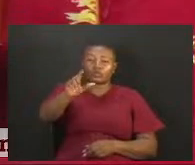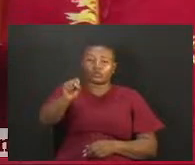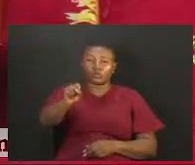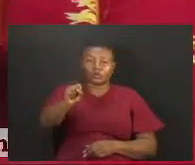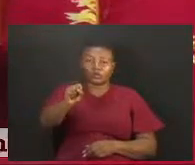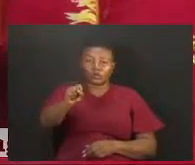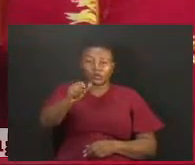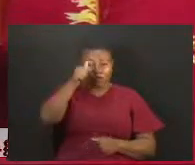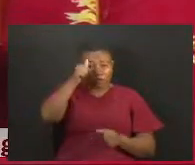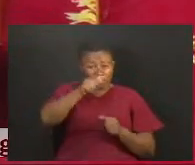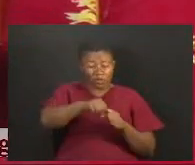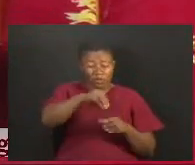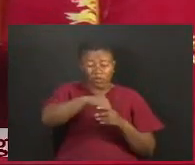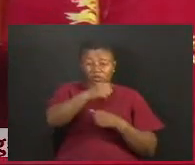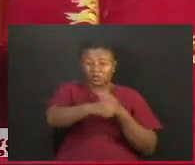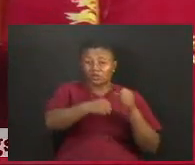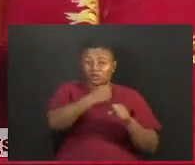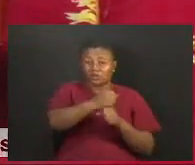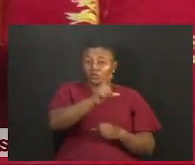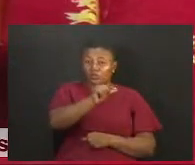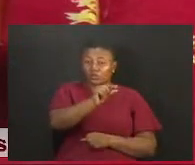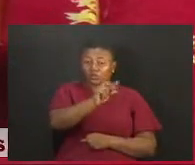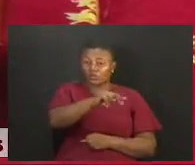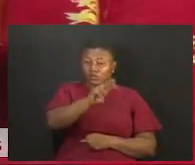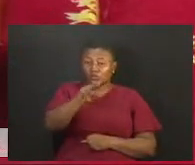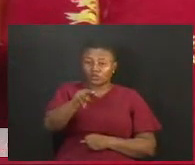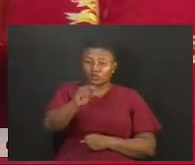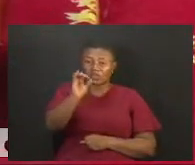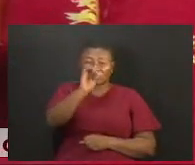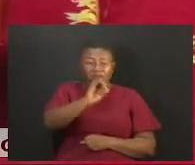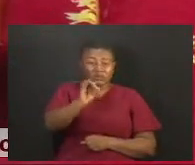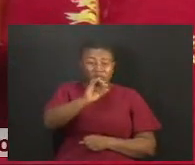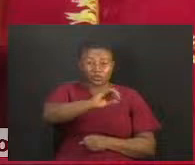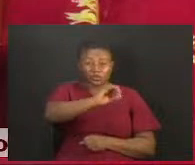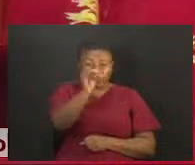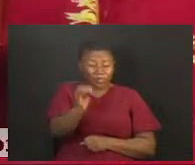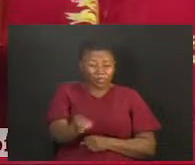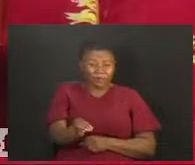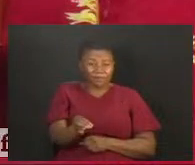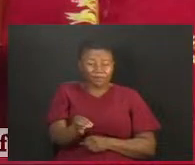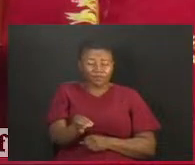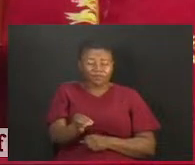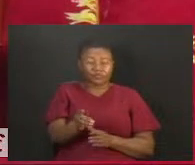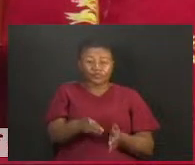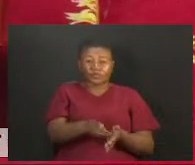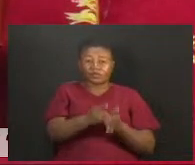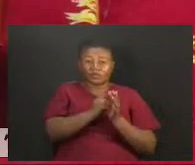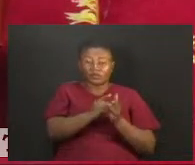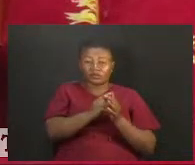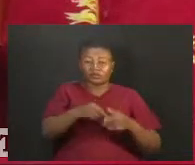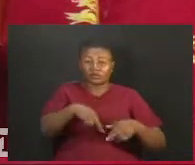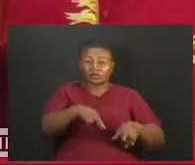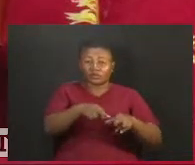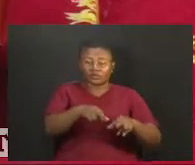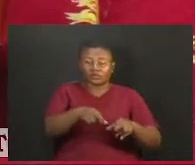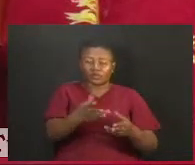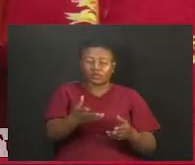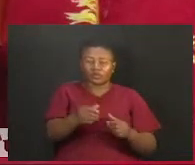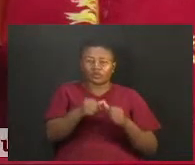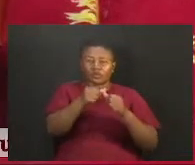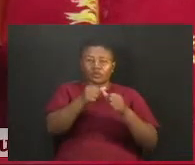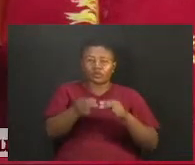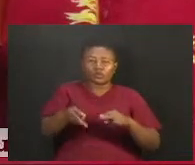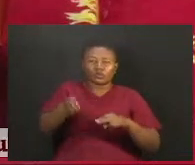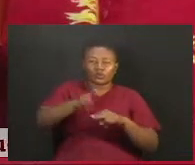rated in the year 2022. Demand for construction and improvement of road infrastructure continues to increase, even